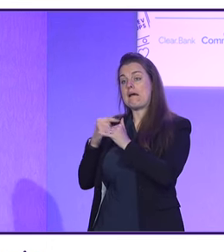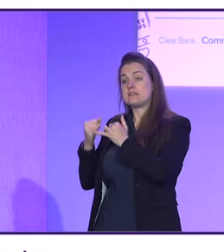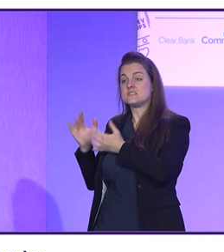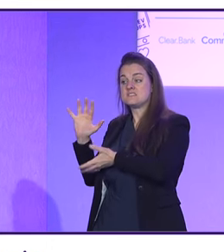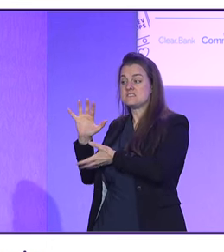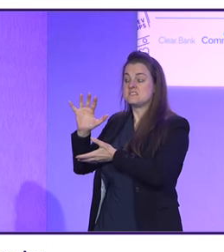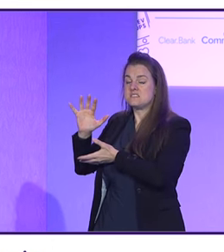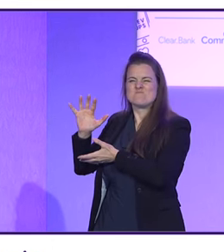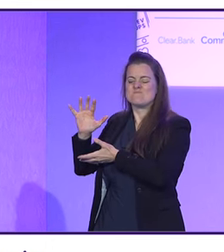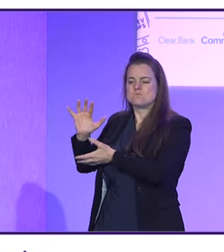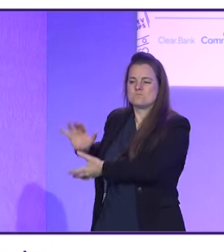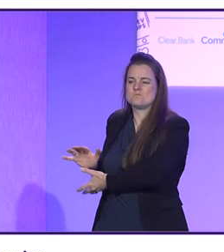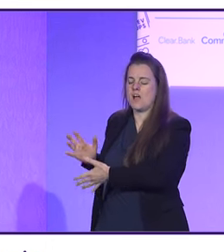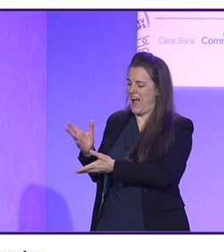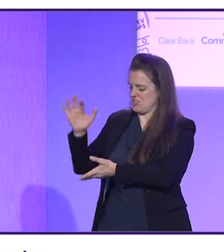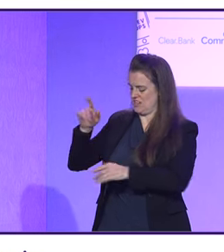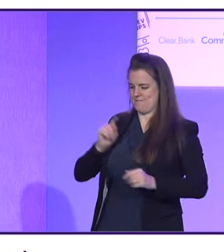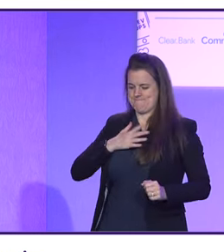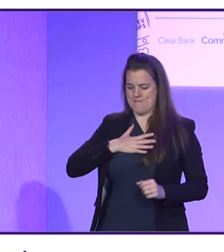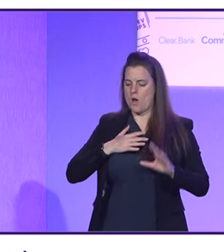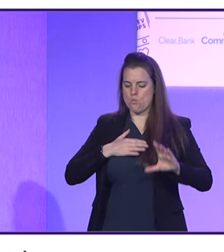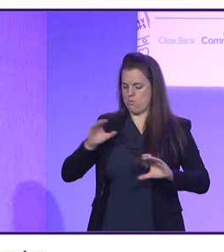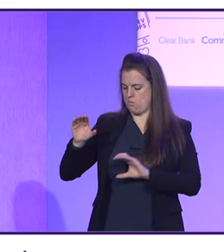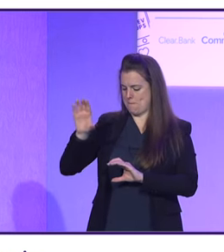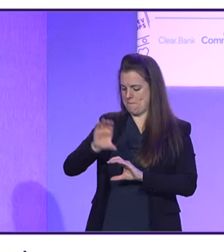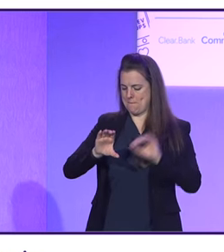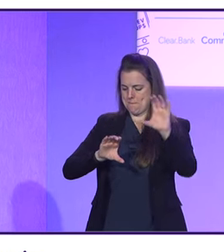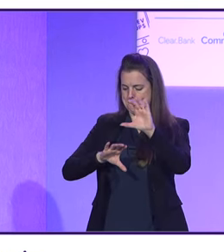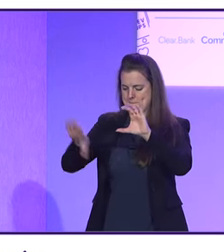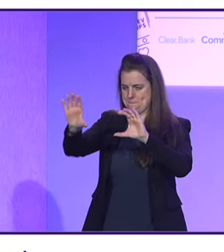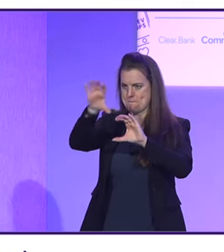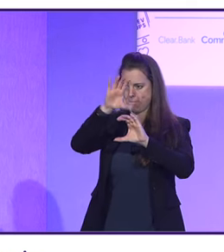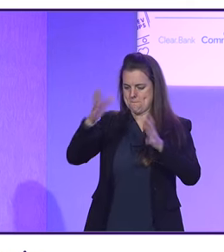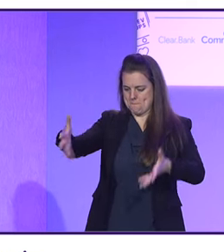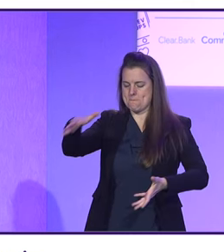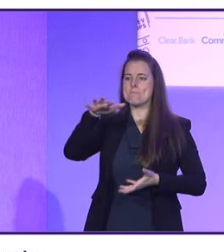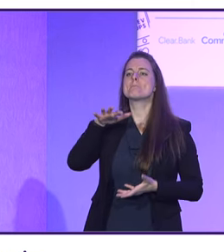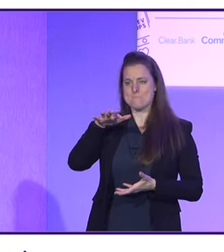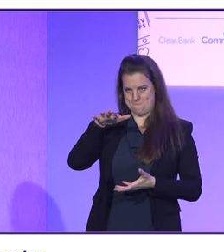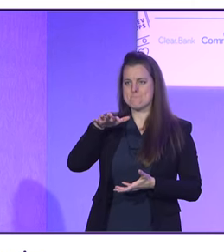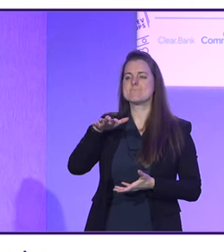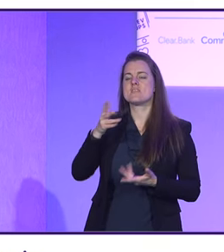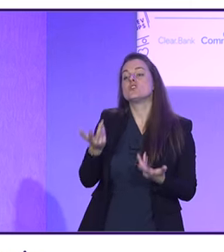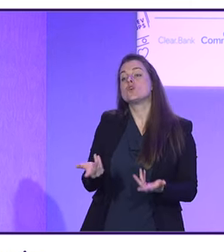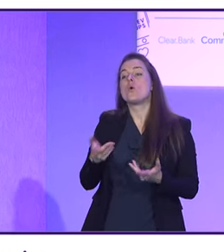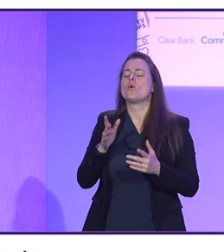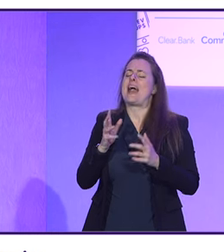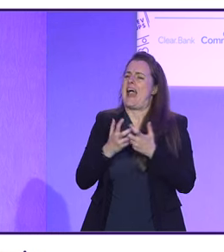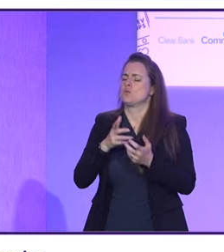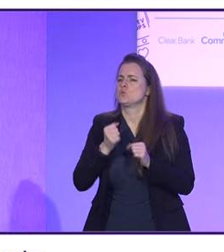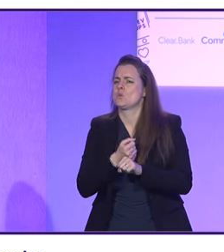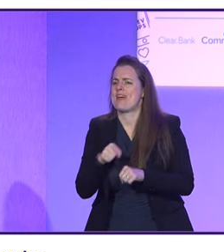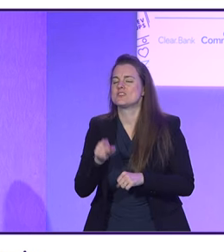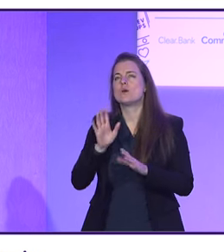bespoke to our business. One huge downside of this is how do you create that user experience that